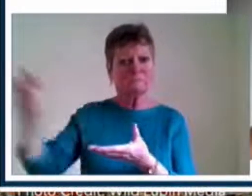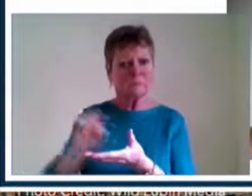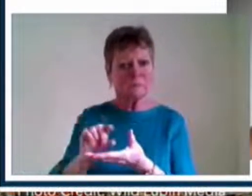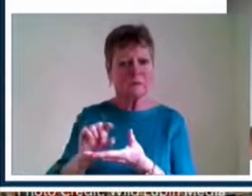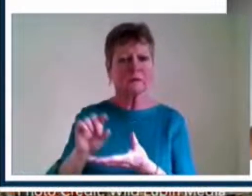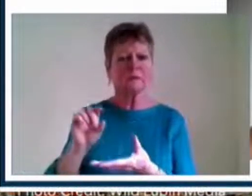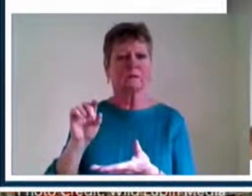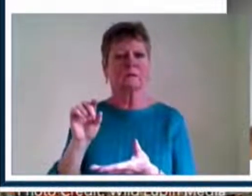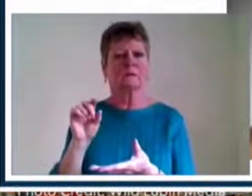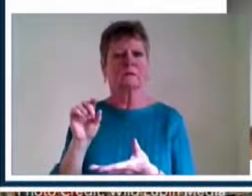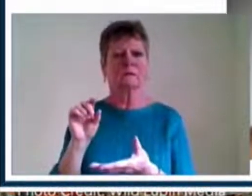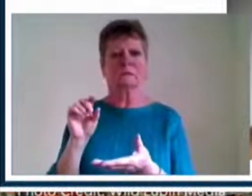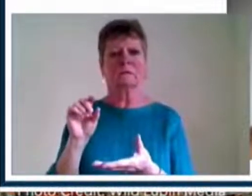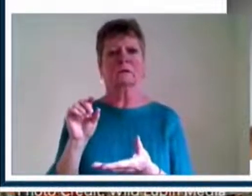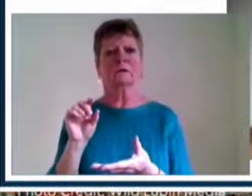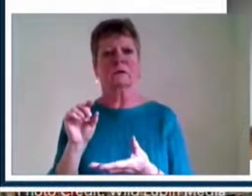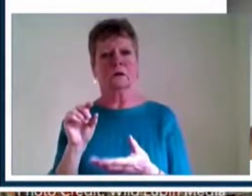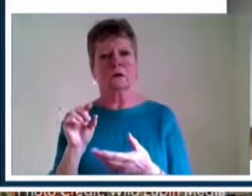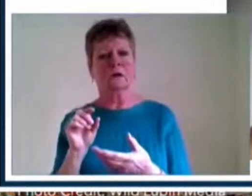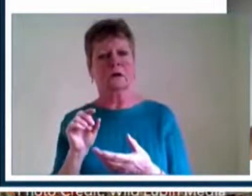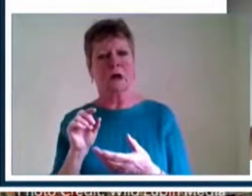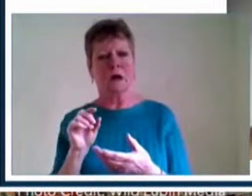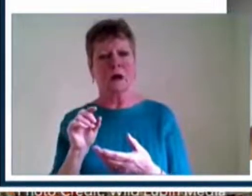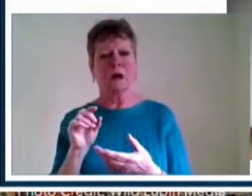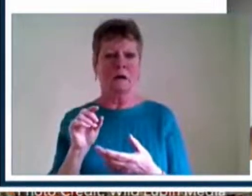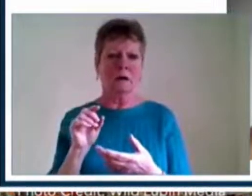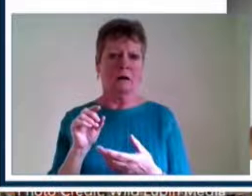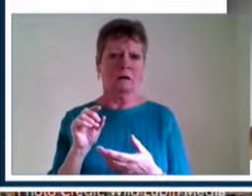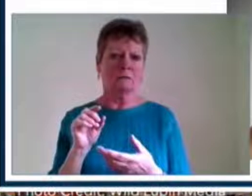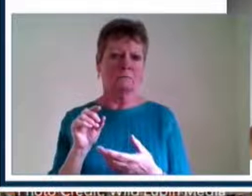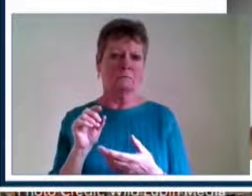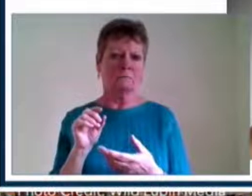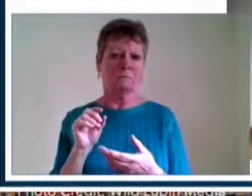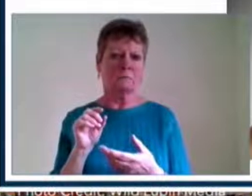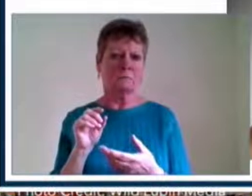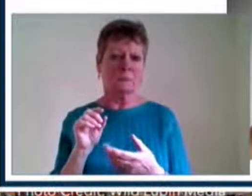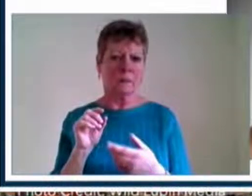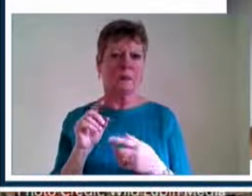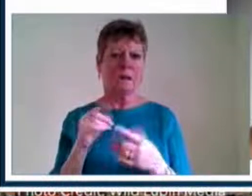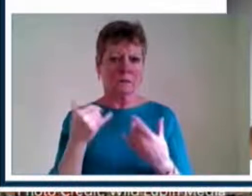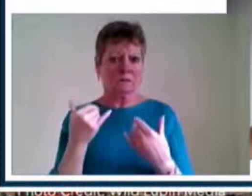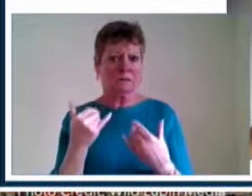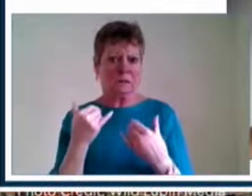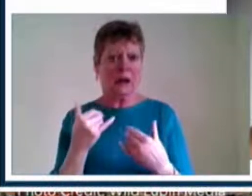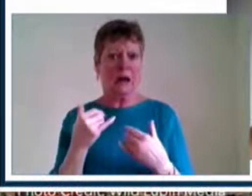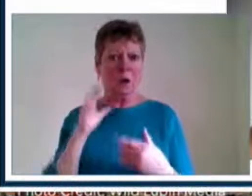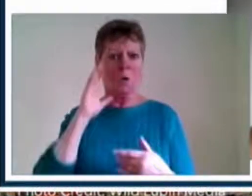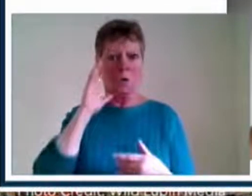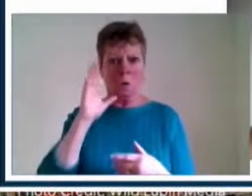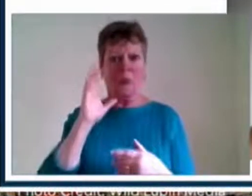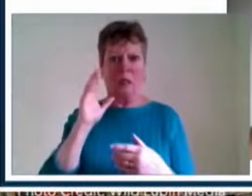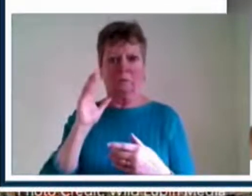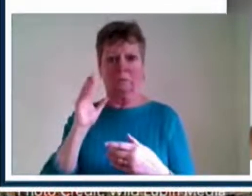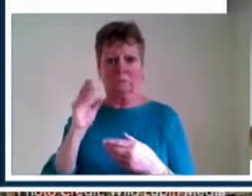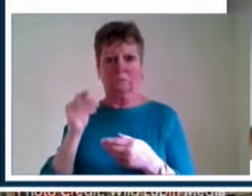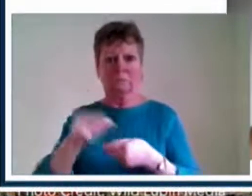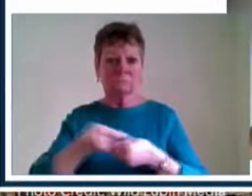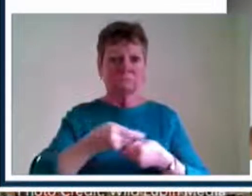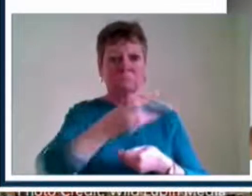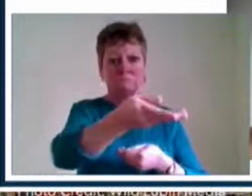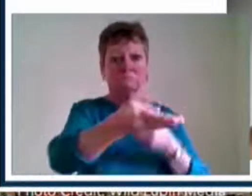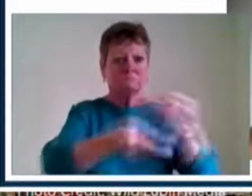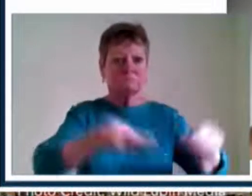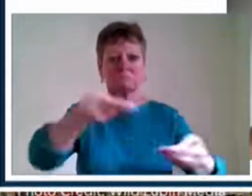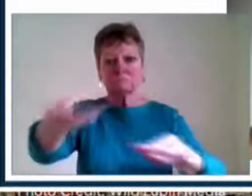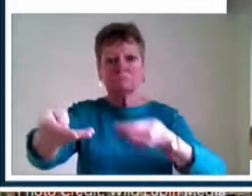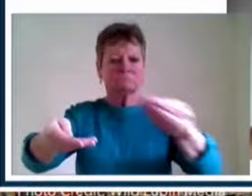900 courses of treatment, and we're in the process now of getting those out to specific